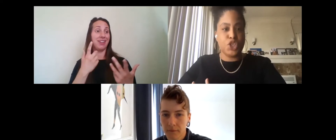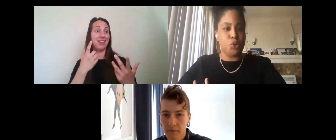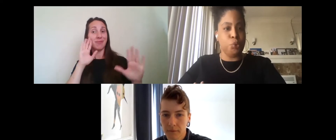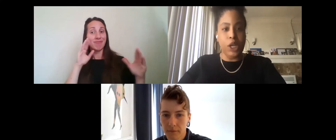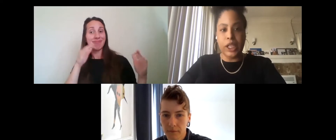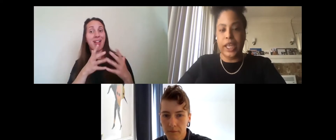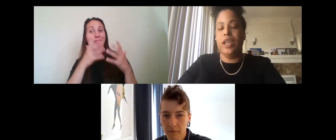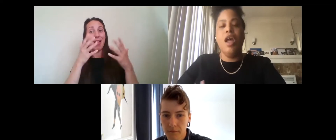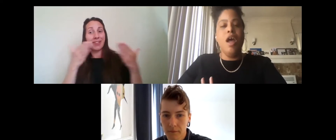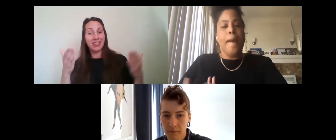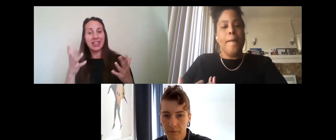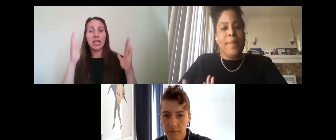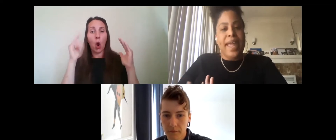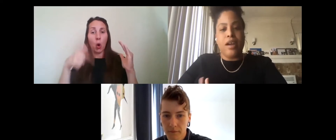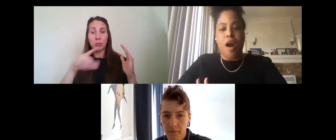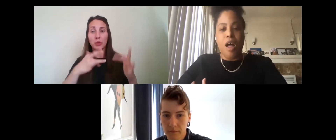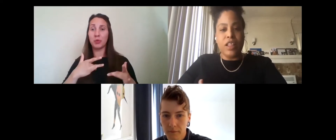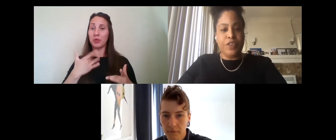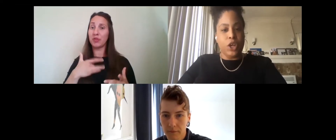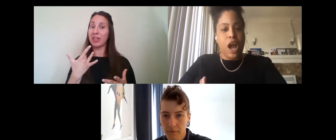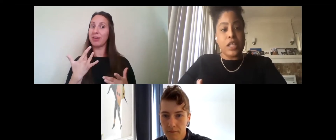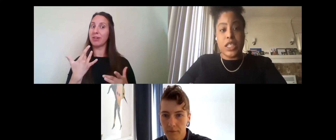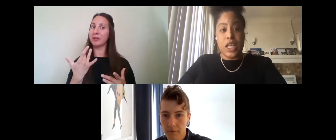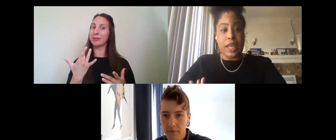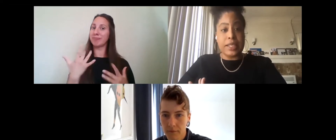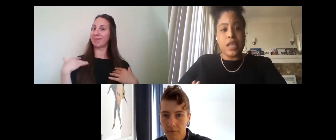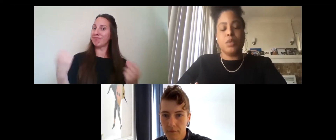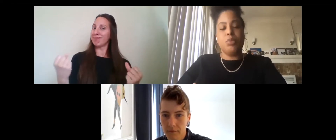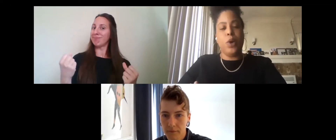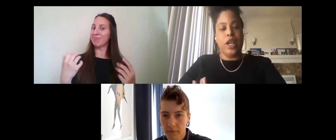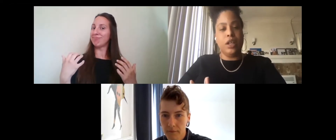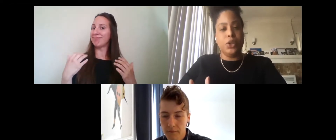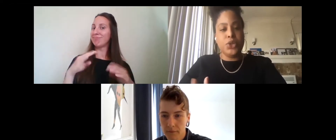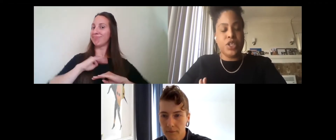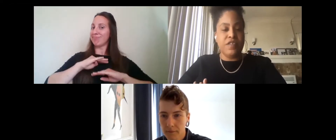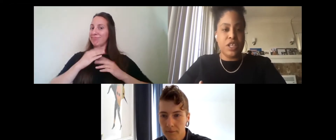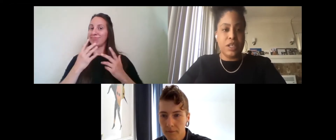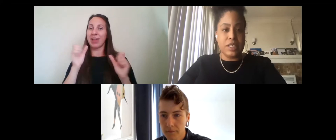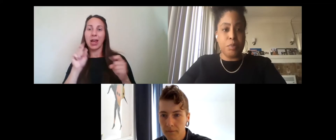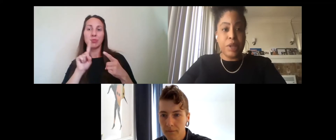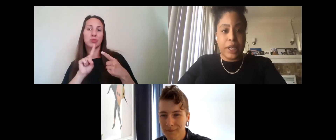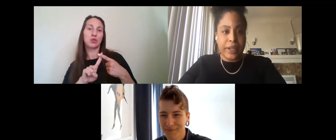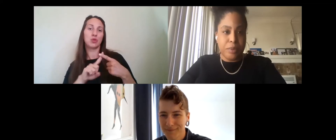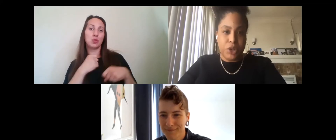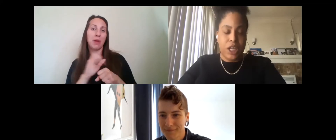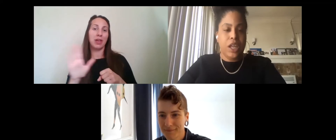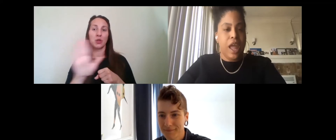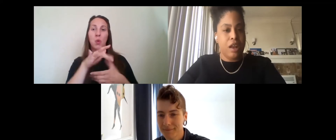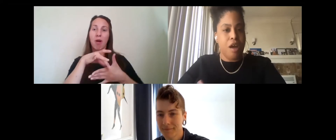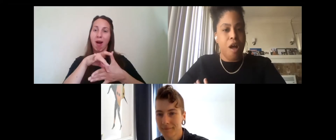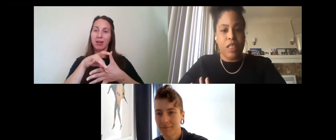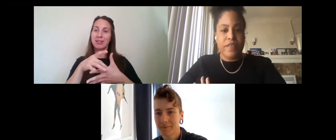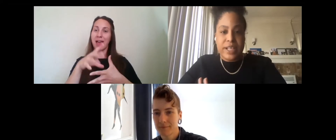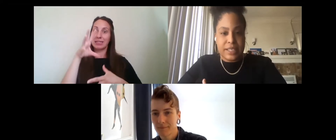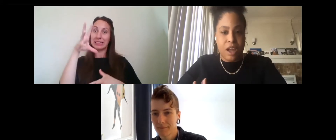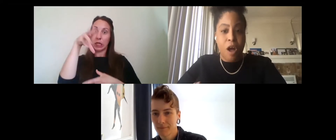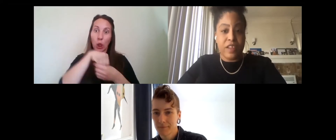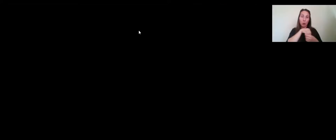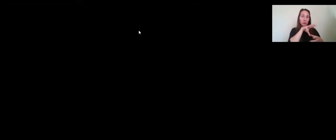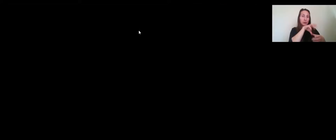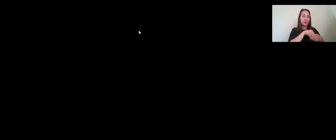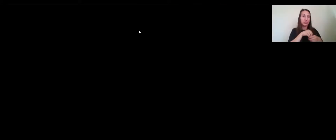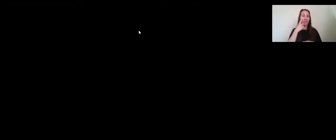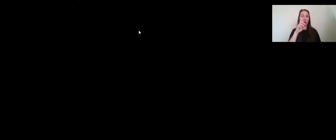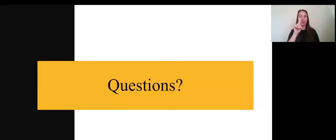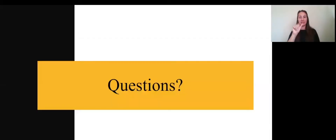equipped to really make all of your content accessible and inclusive to the disability community and all of